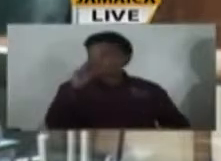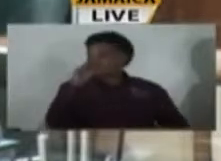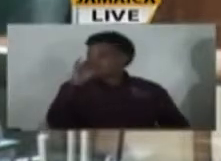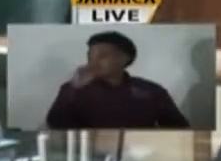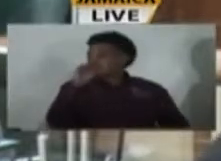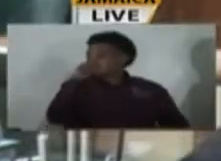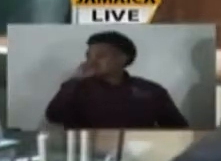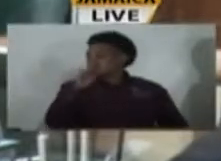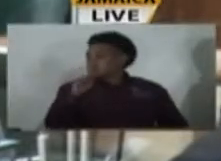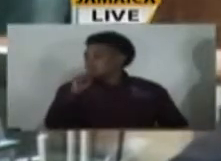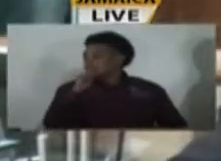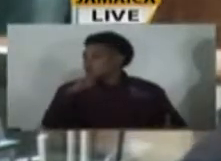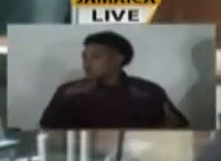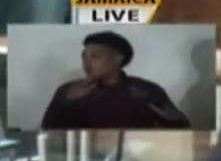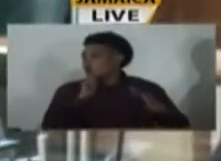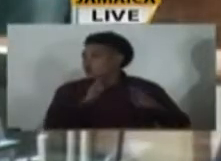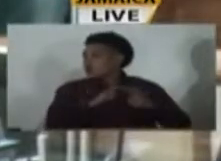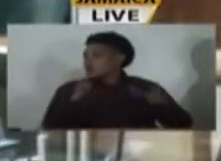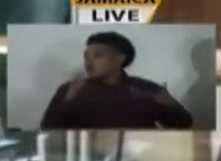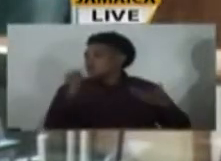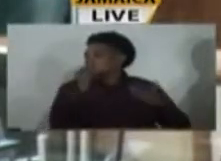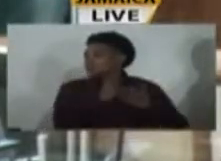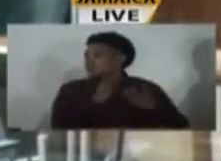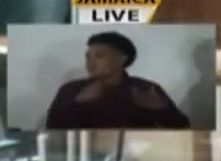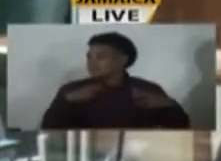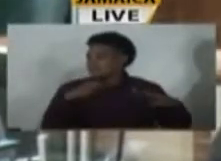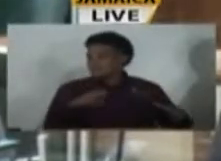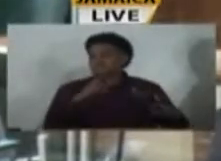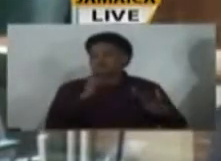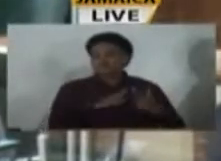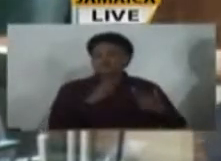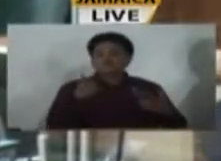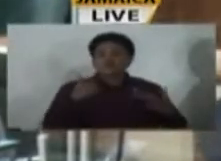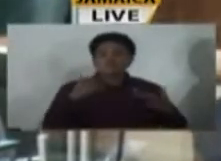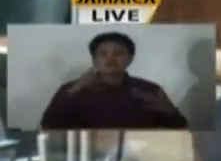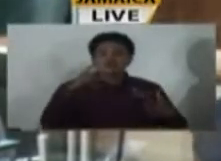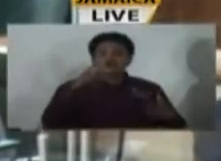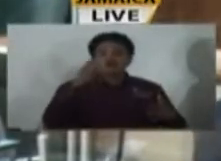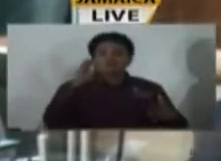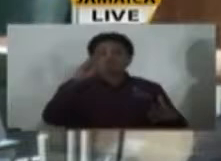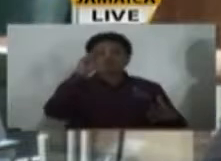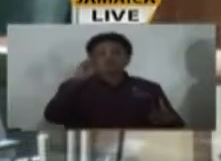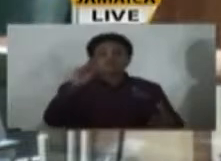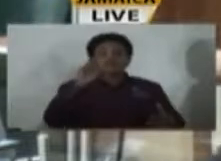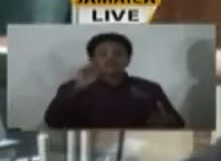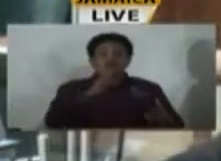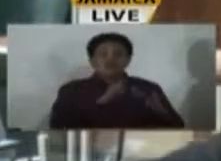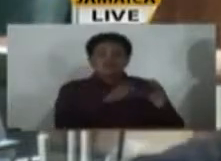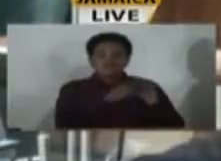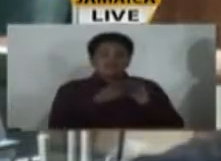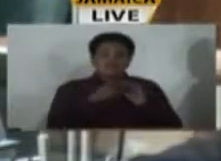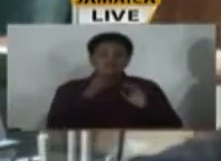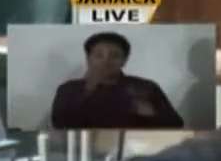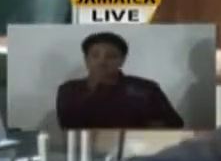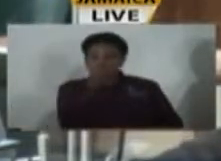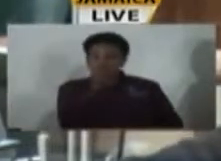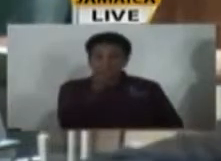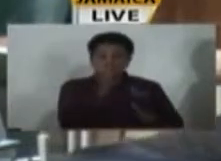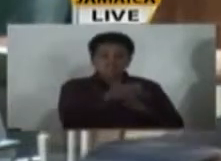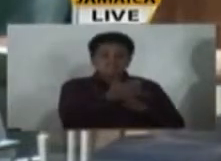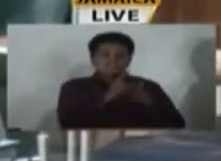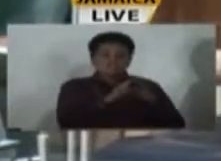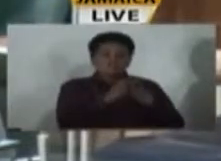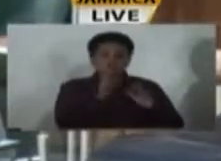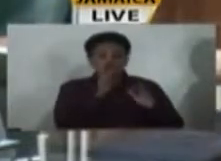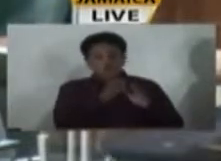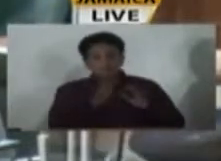to accommodate larger cruise vessels, and to have a promenade that links the Reynolds Pier to the Ocho Rios fishing village, to the